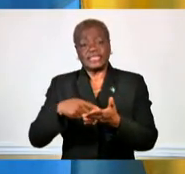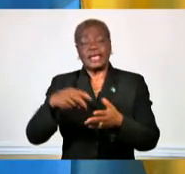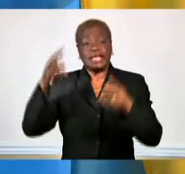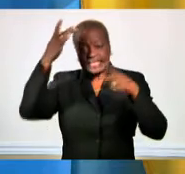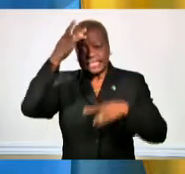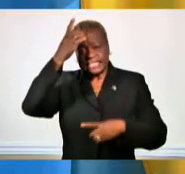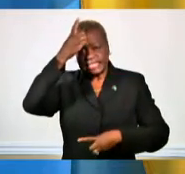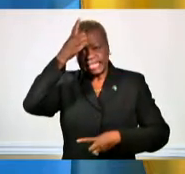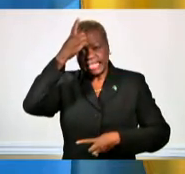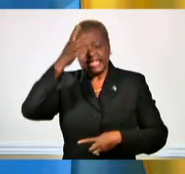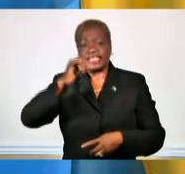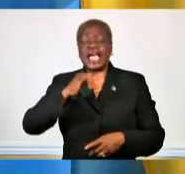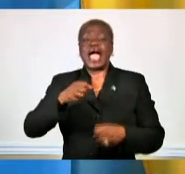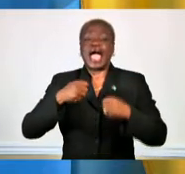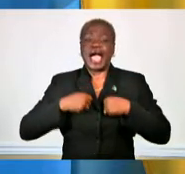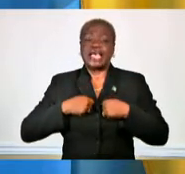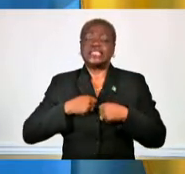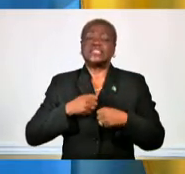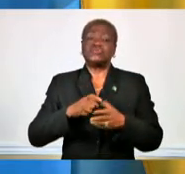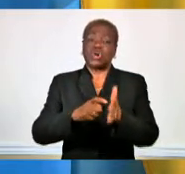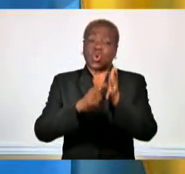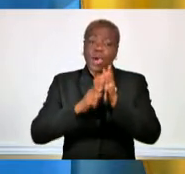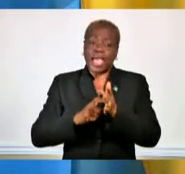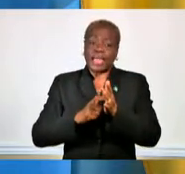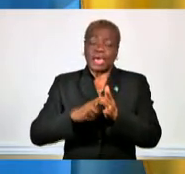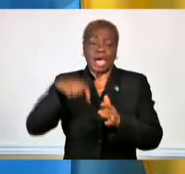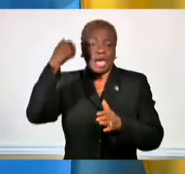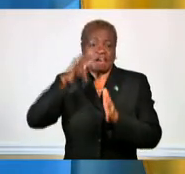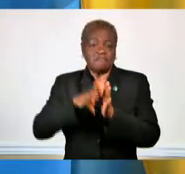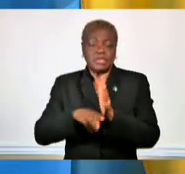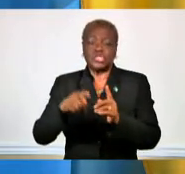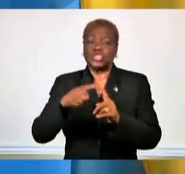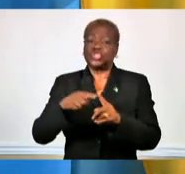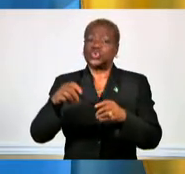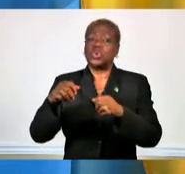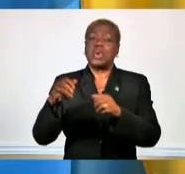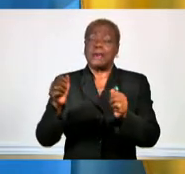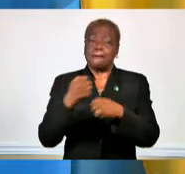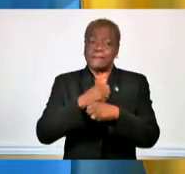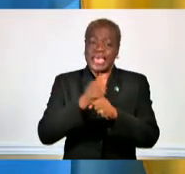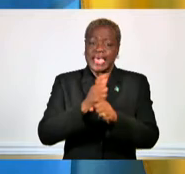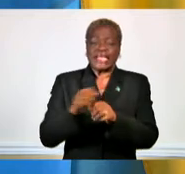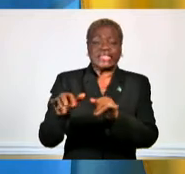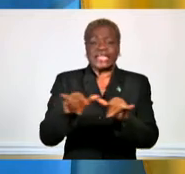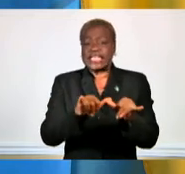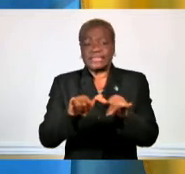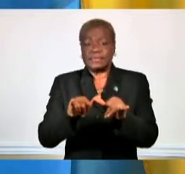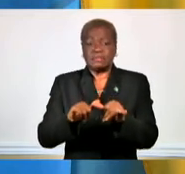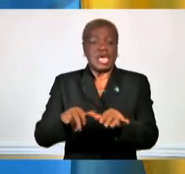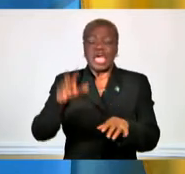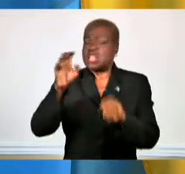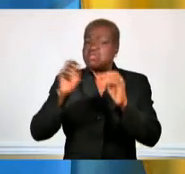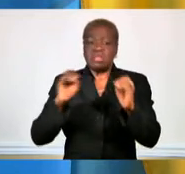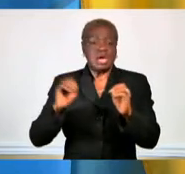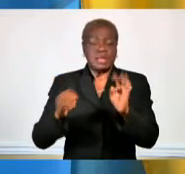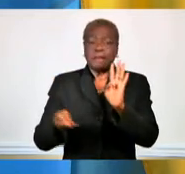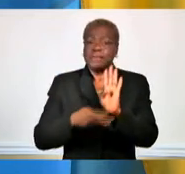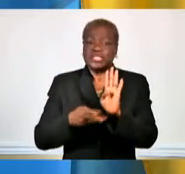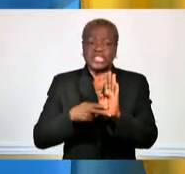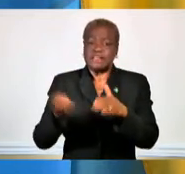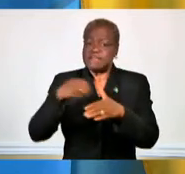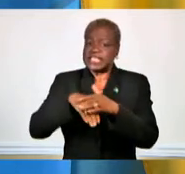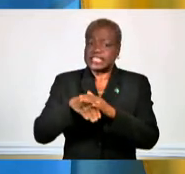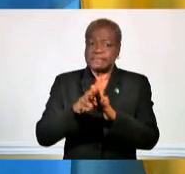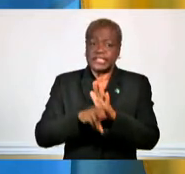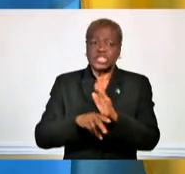has required your government to make sizable, non-budgeted financial investments to utilize